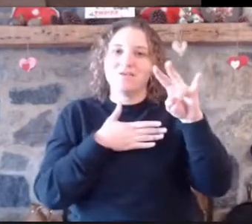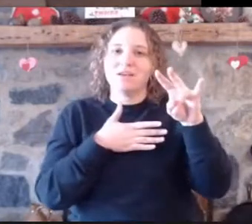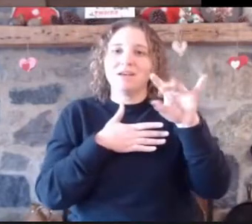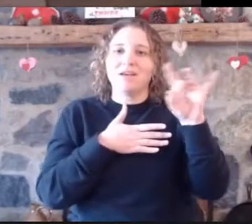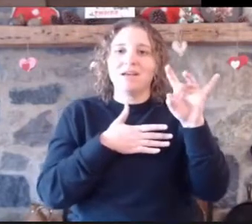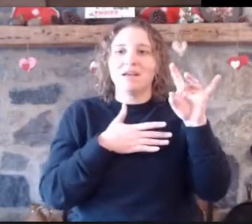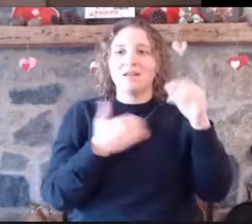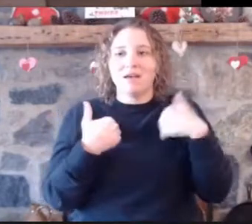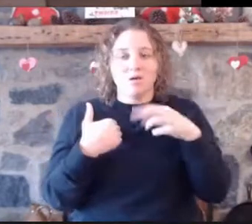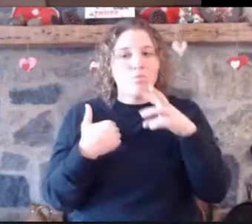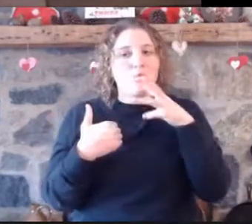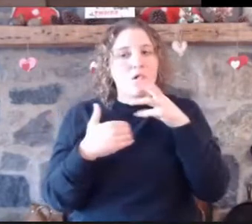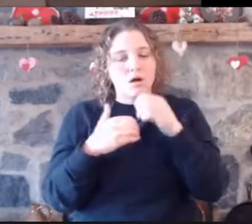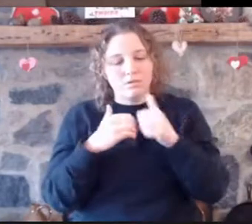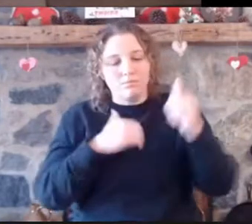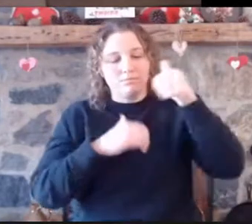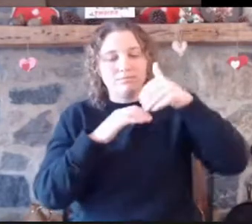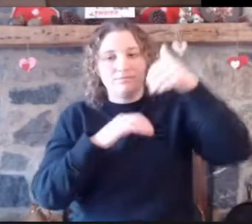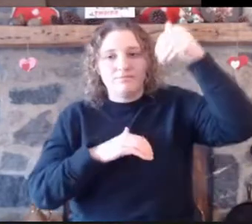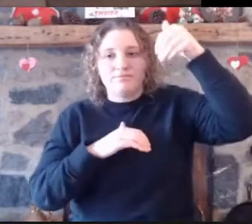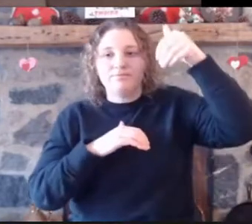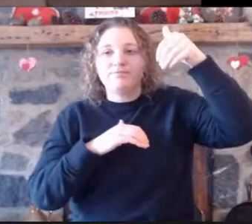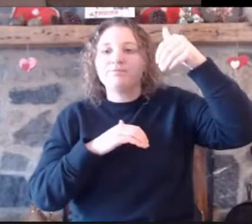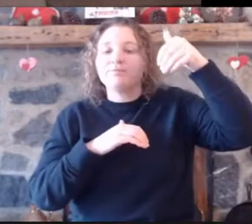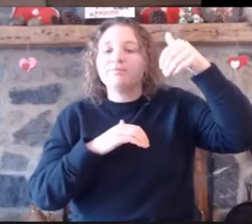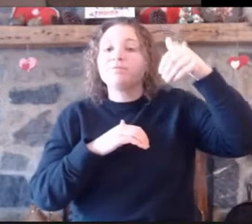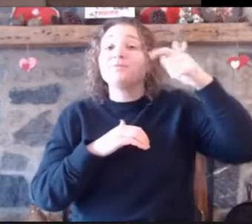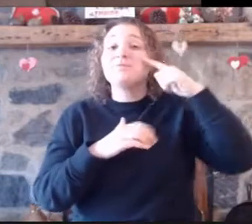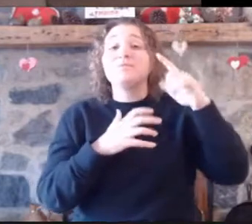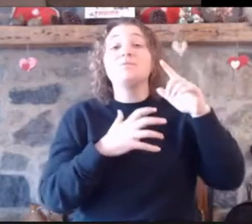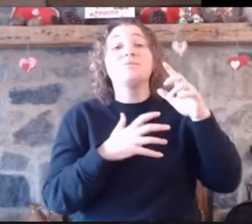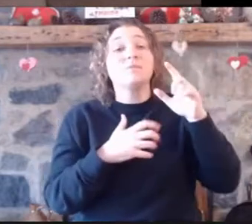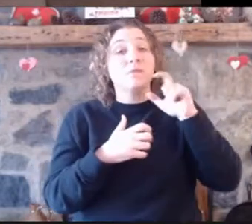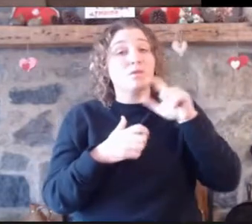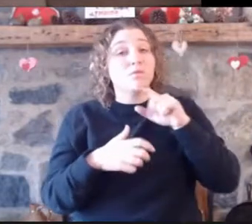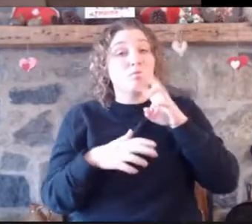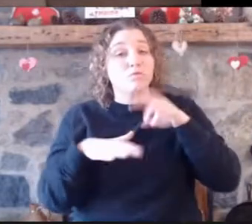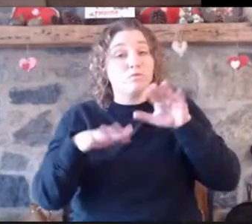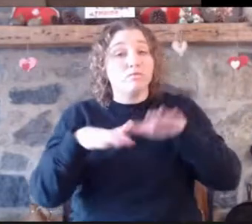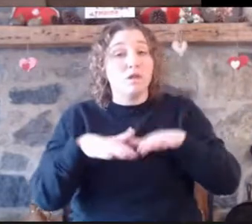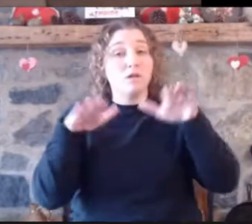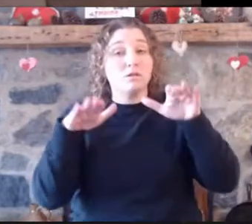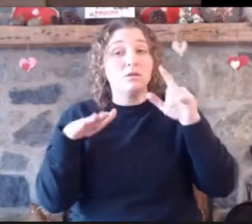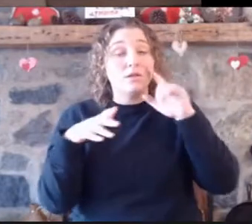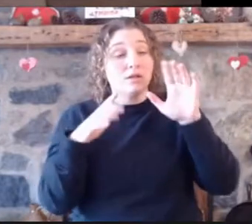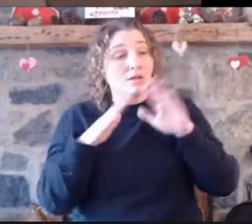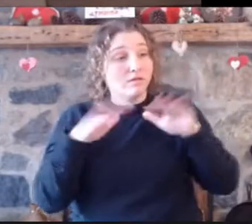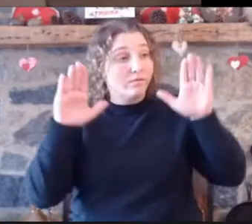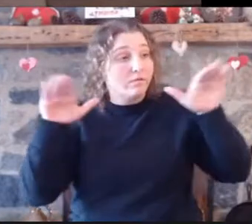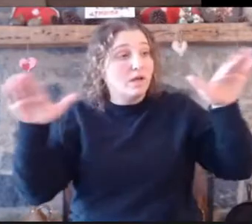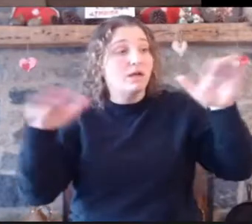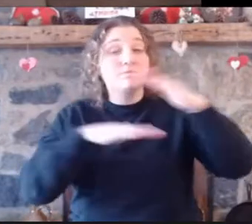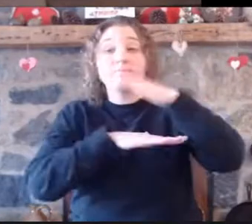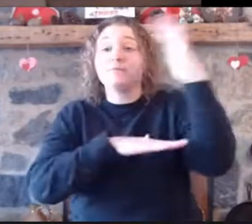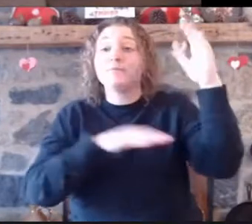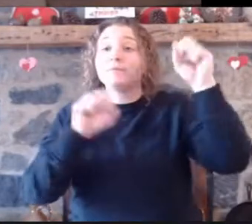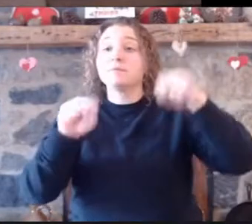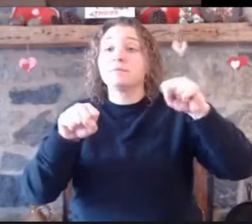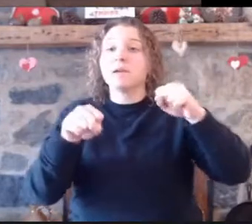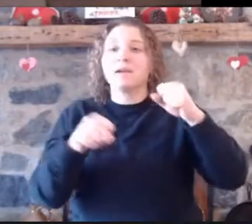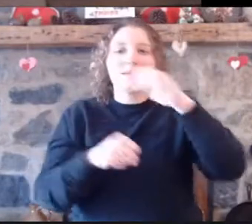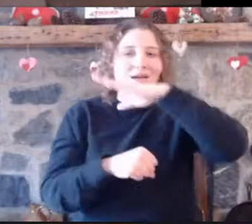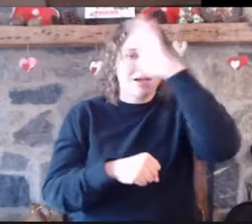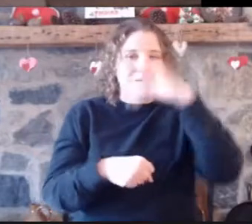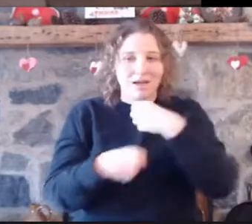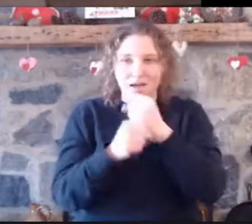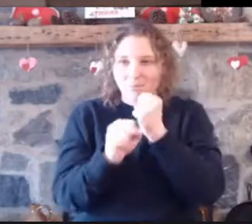it. You'll need that for the flood. In the sky, let them fly in the open firmament of heaven. And God created. Here's the second